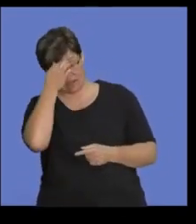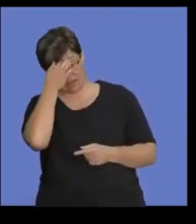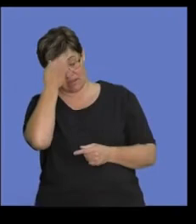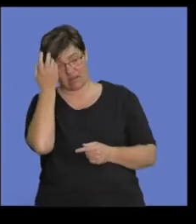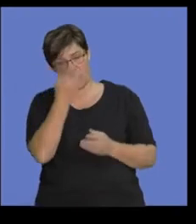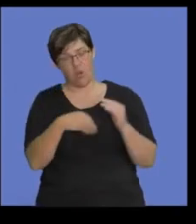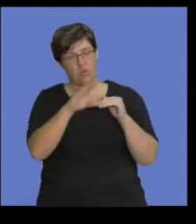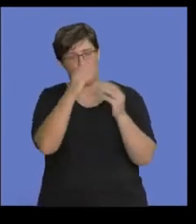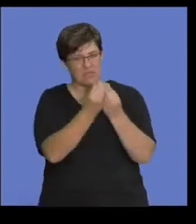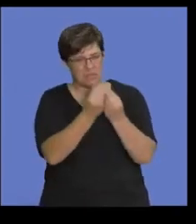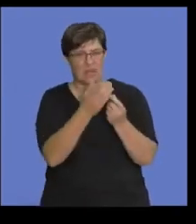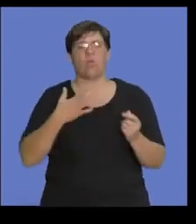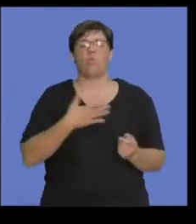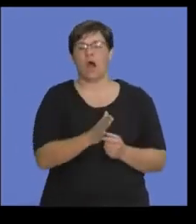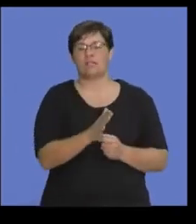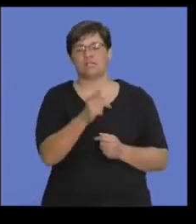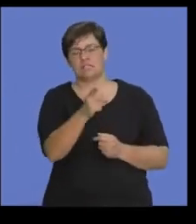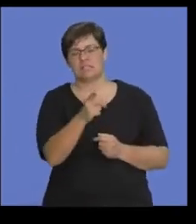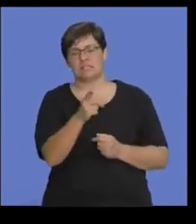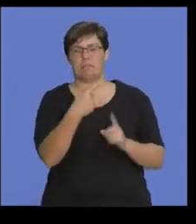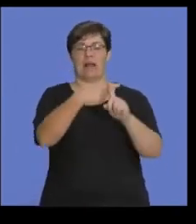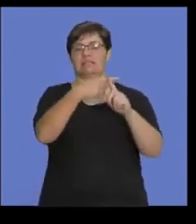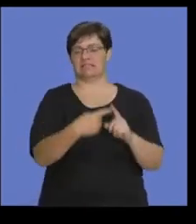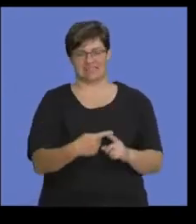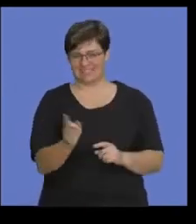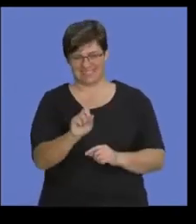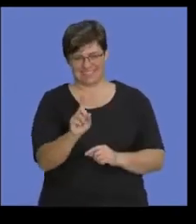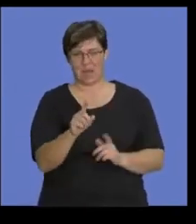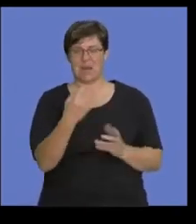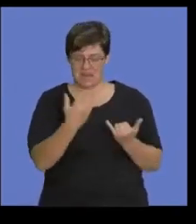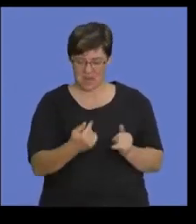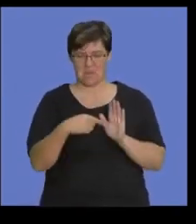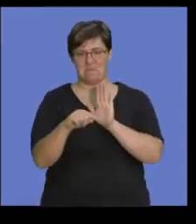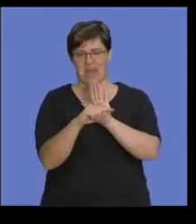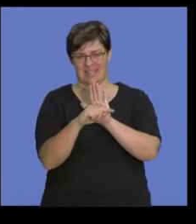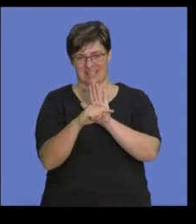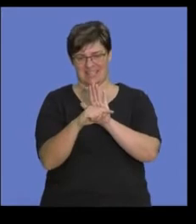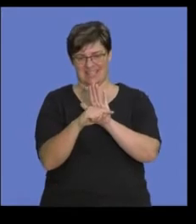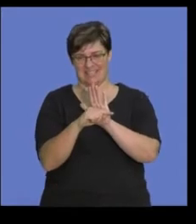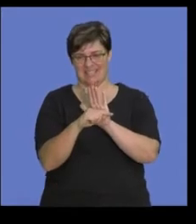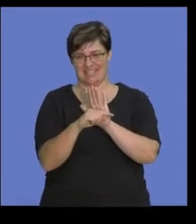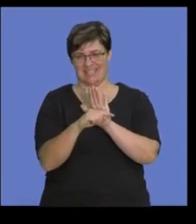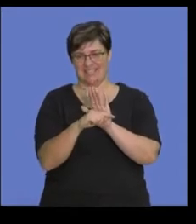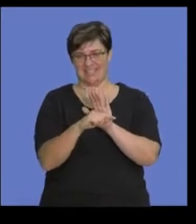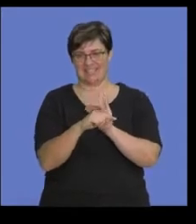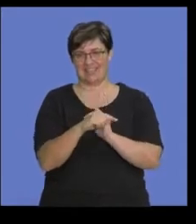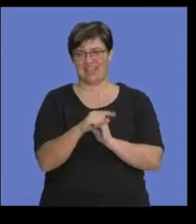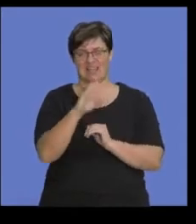as soon as you see compound something, you already think compound interest. And this is going to